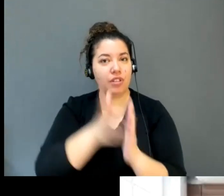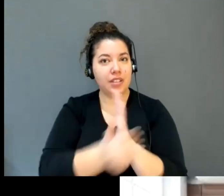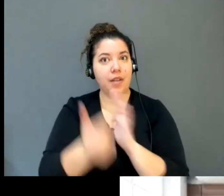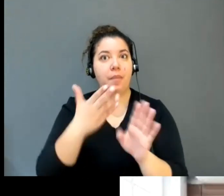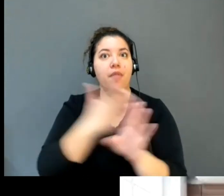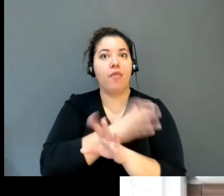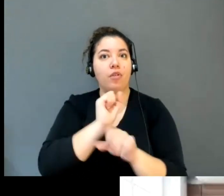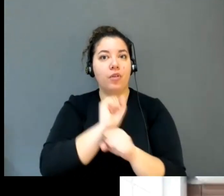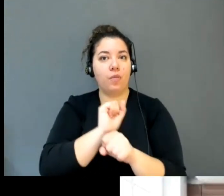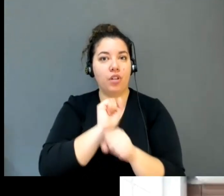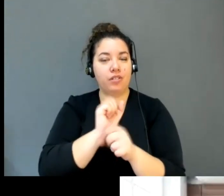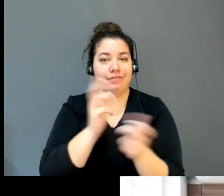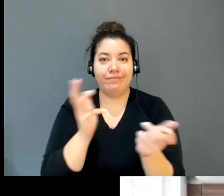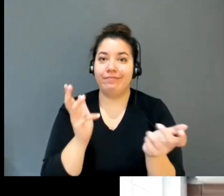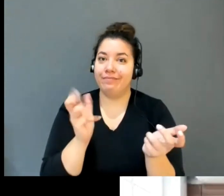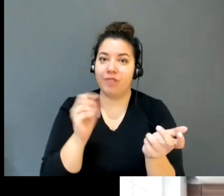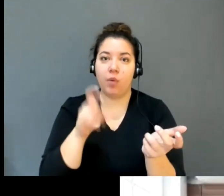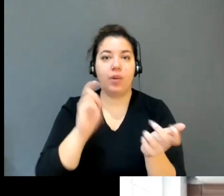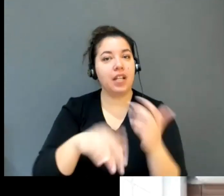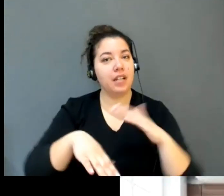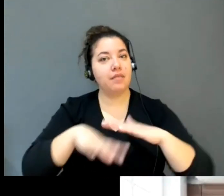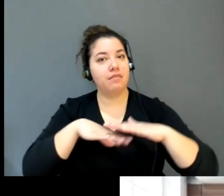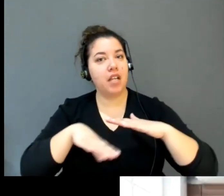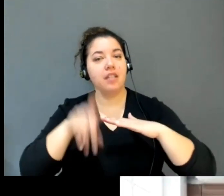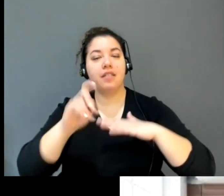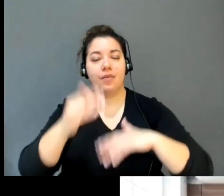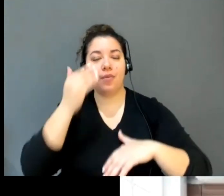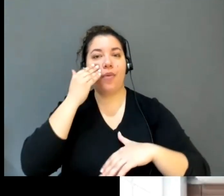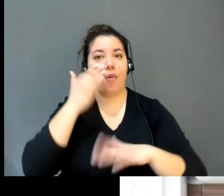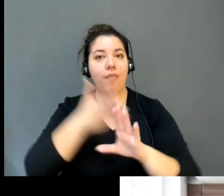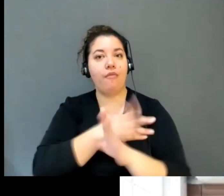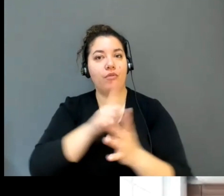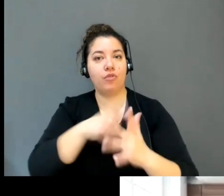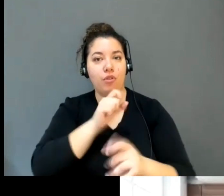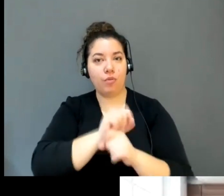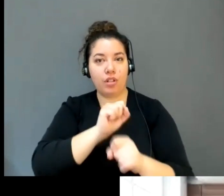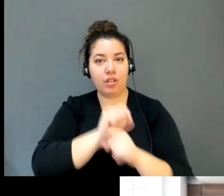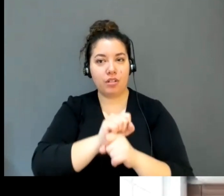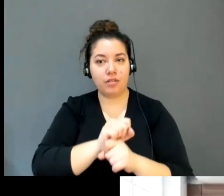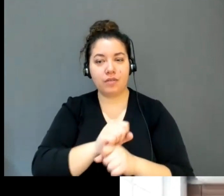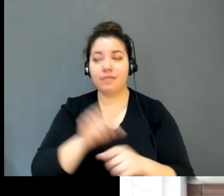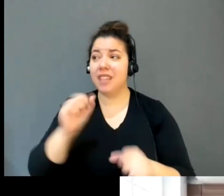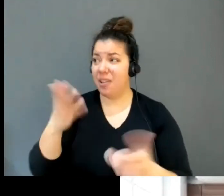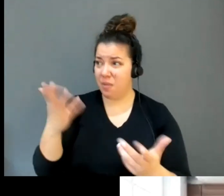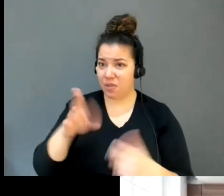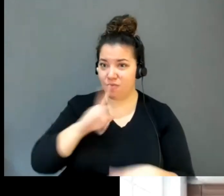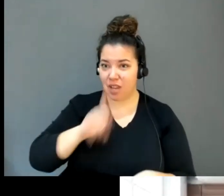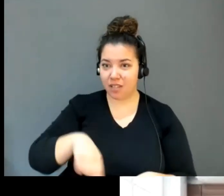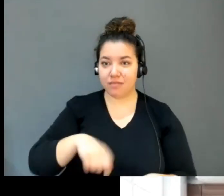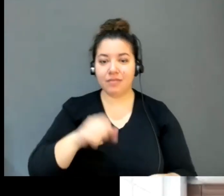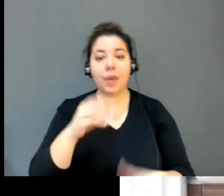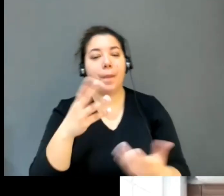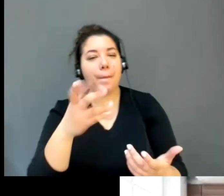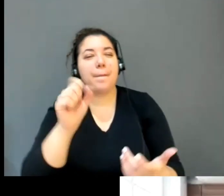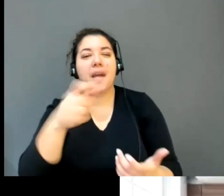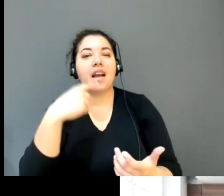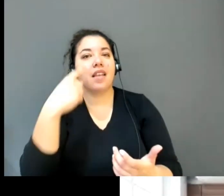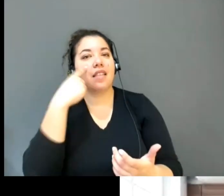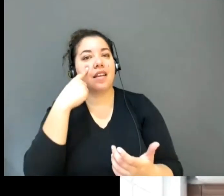Like you have to have some of these basics down. What would be your reaction to something like that? Yeah. I mean, I think to that